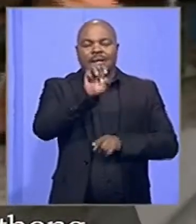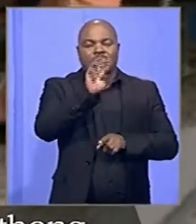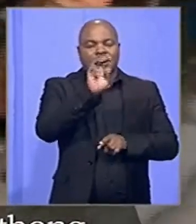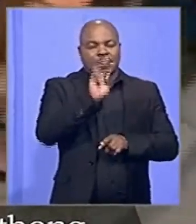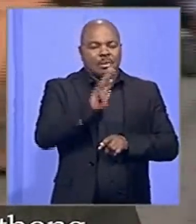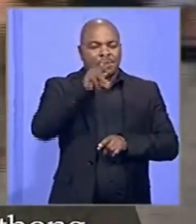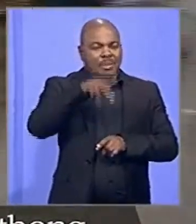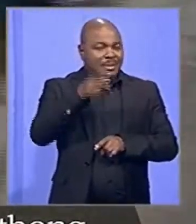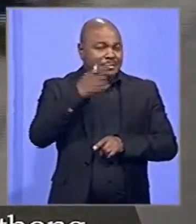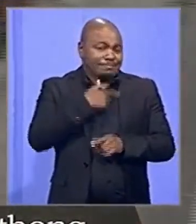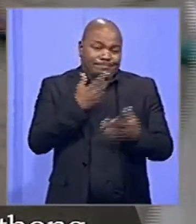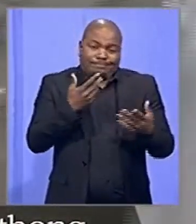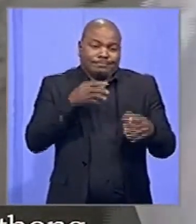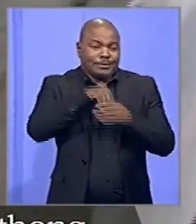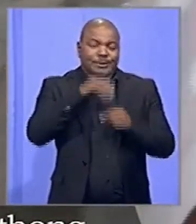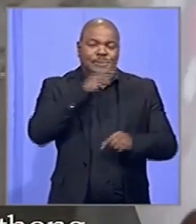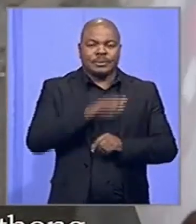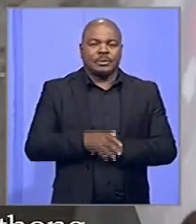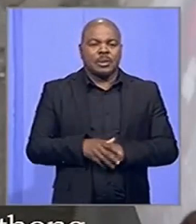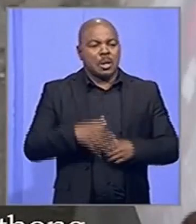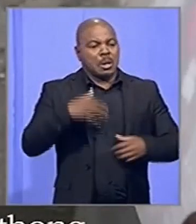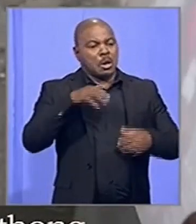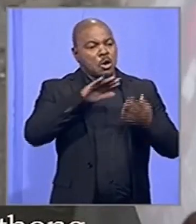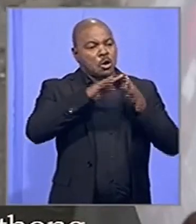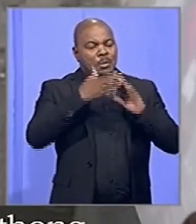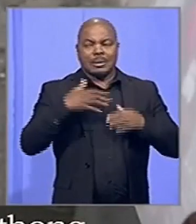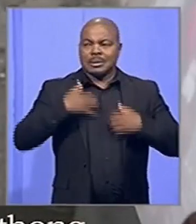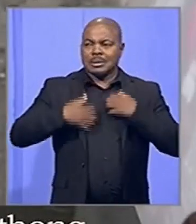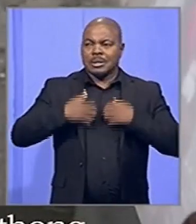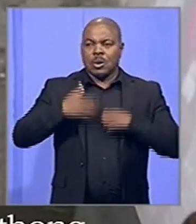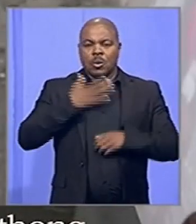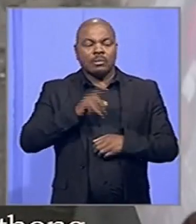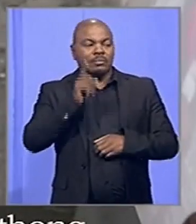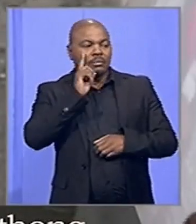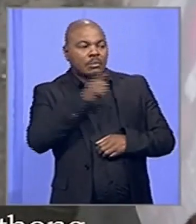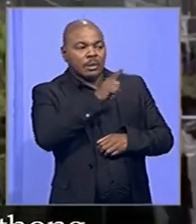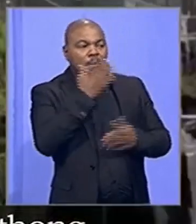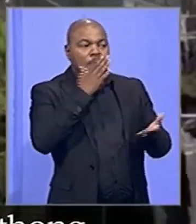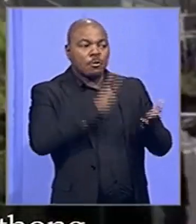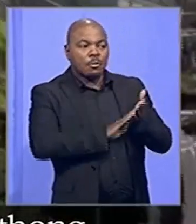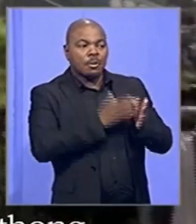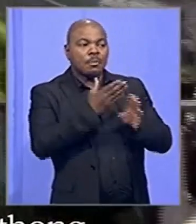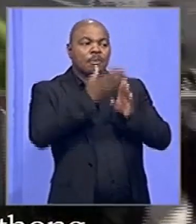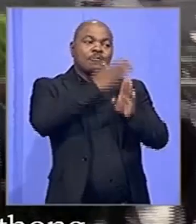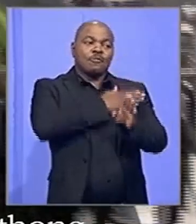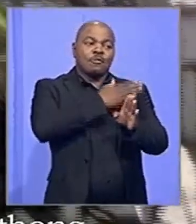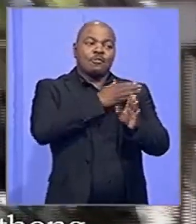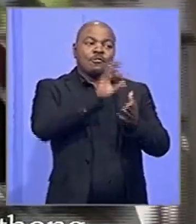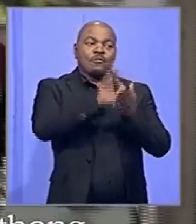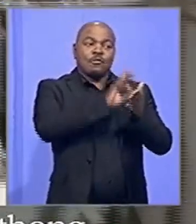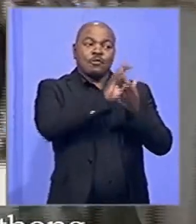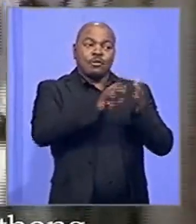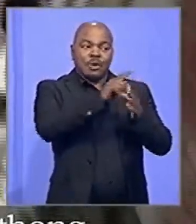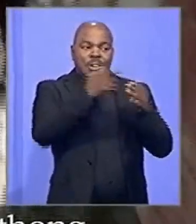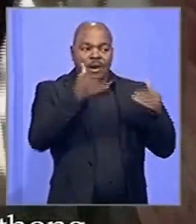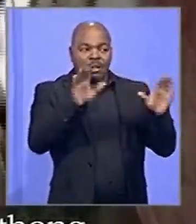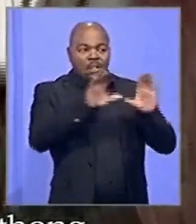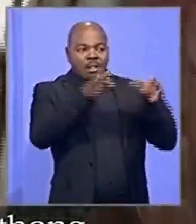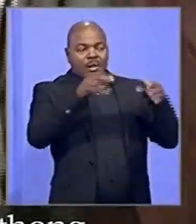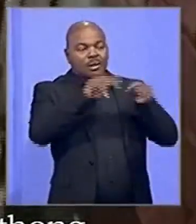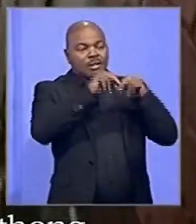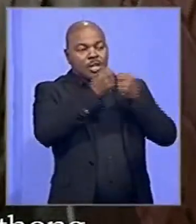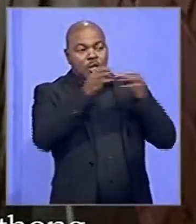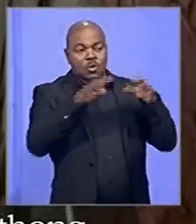time. Baahi ba lebelletse ka thasello e kgolo ho phethahatswa ha ditshepiso tse entsweng ke baetapele ba mmuso o lothwang wa